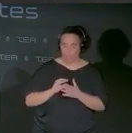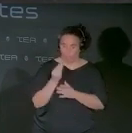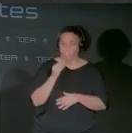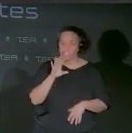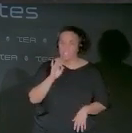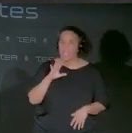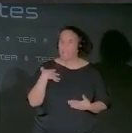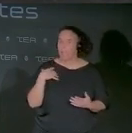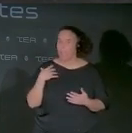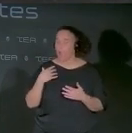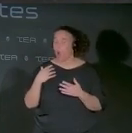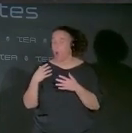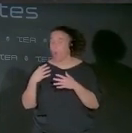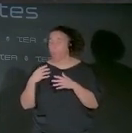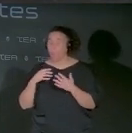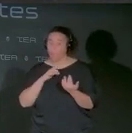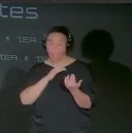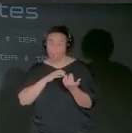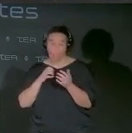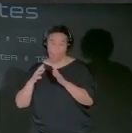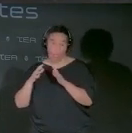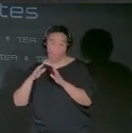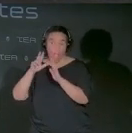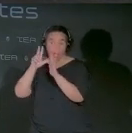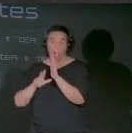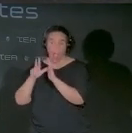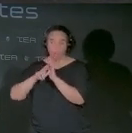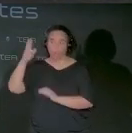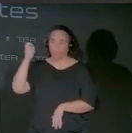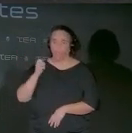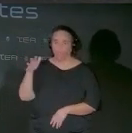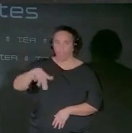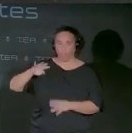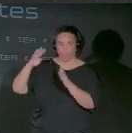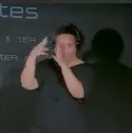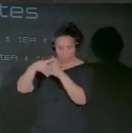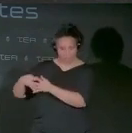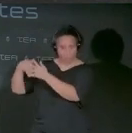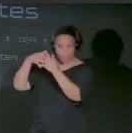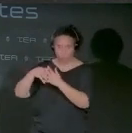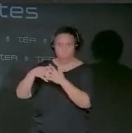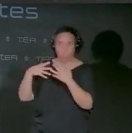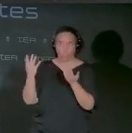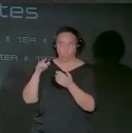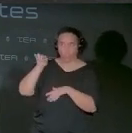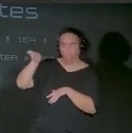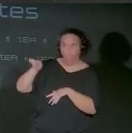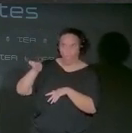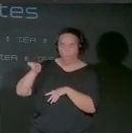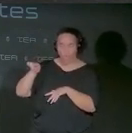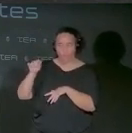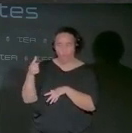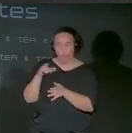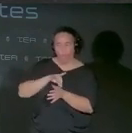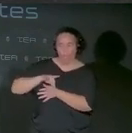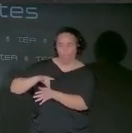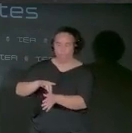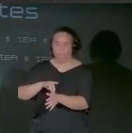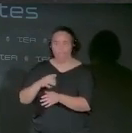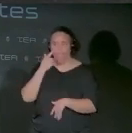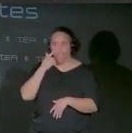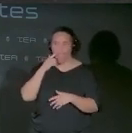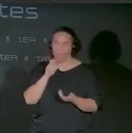The hardware makers will shape what direction the interfaces go, but the content of the virtual